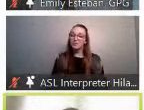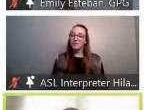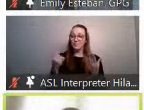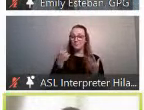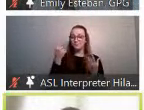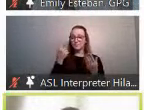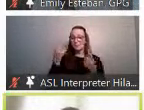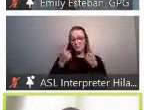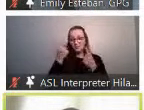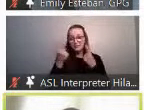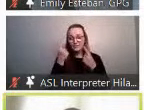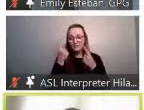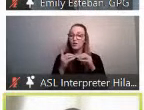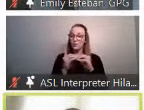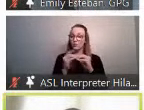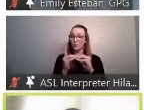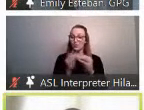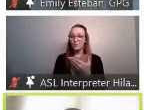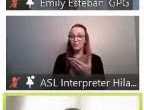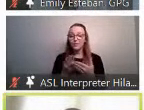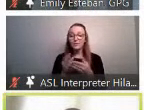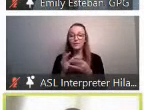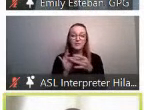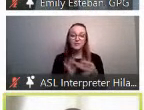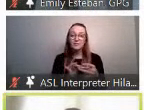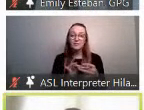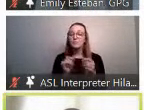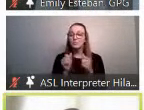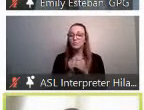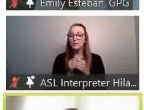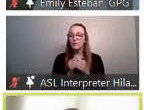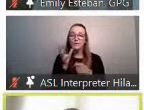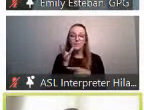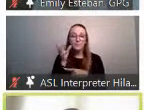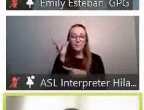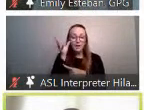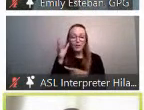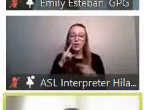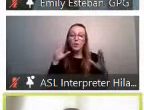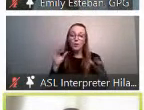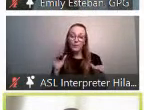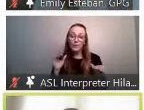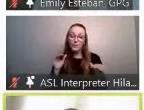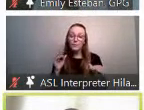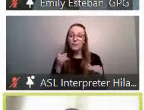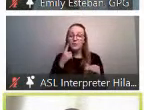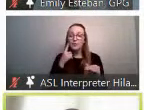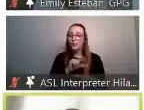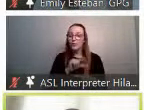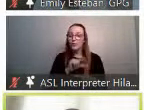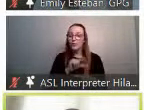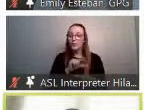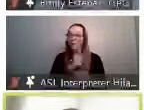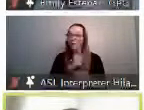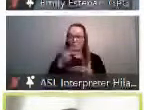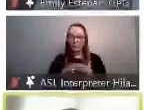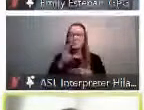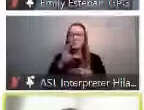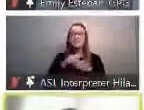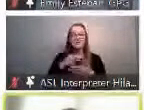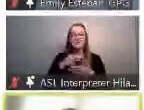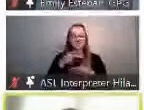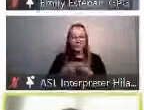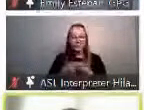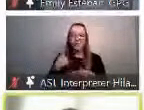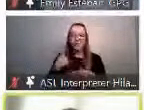consider. And one more thing about parent hope for quality program is in the program we